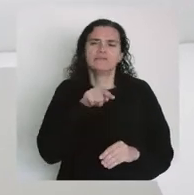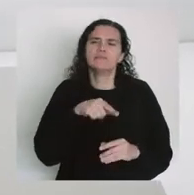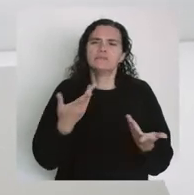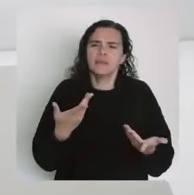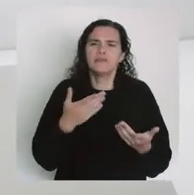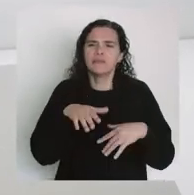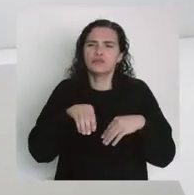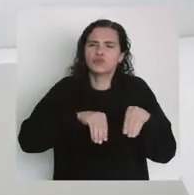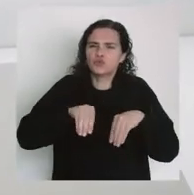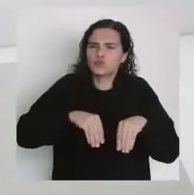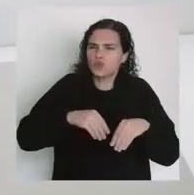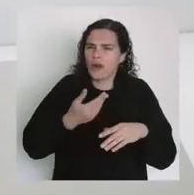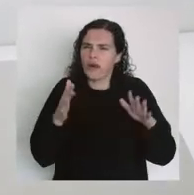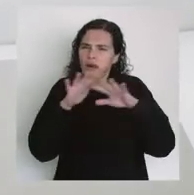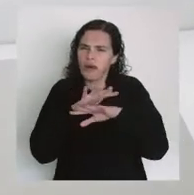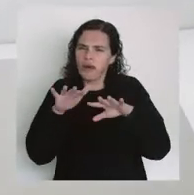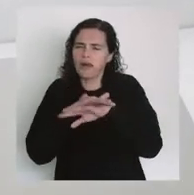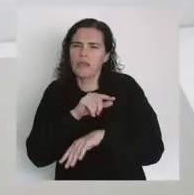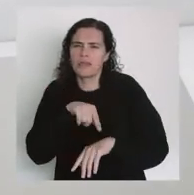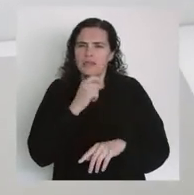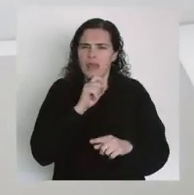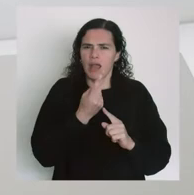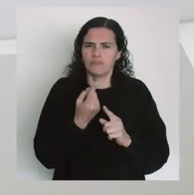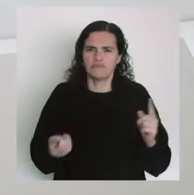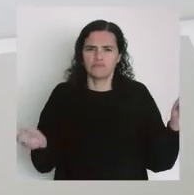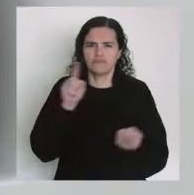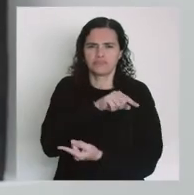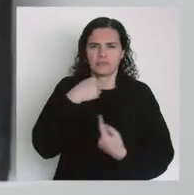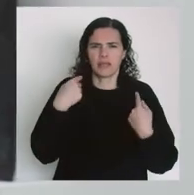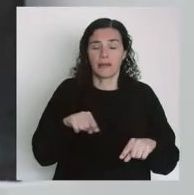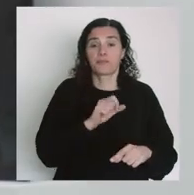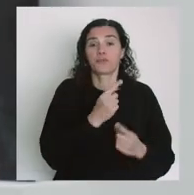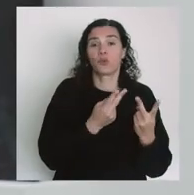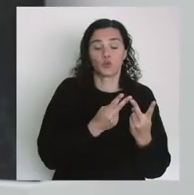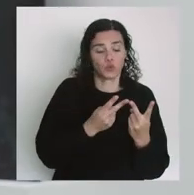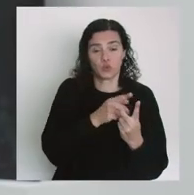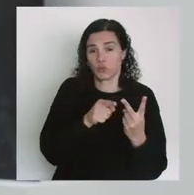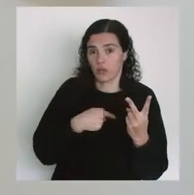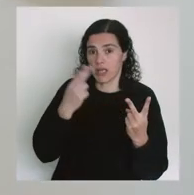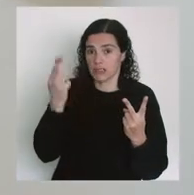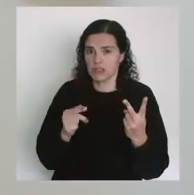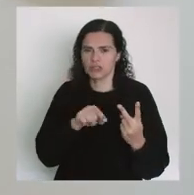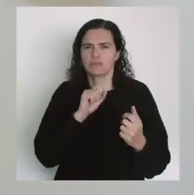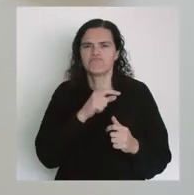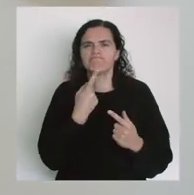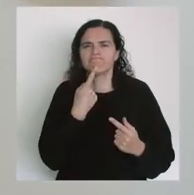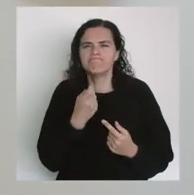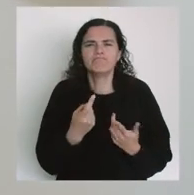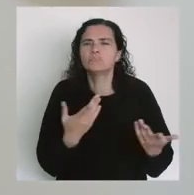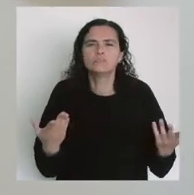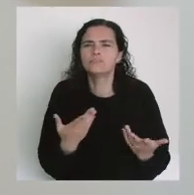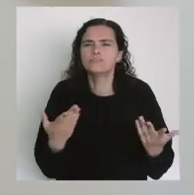by playing this game, by using this contradiction, Gusmão and Paiva are actually